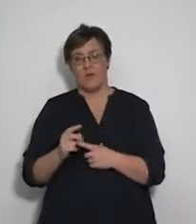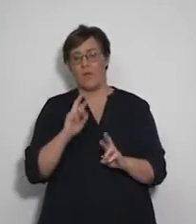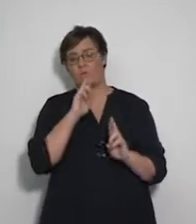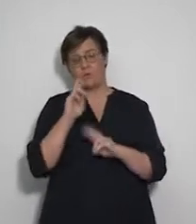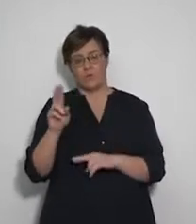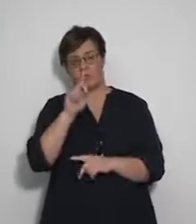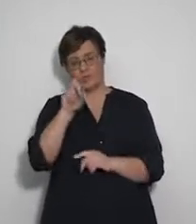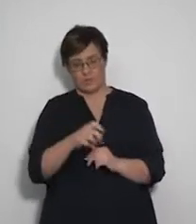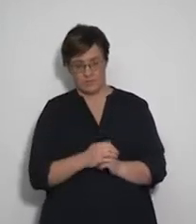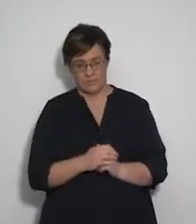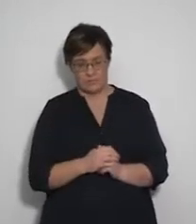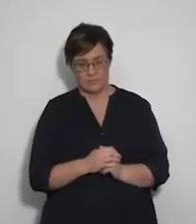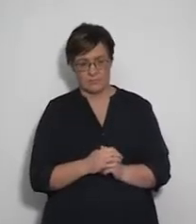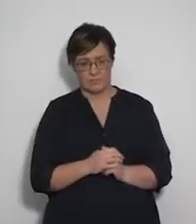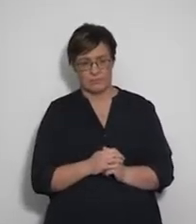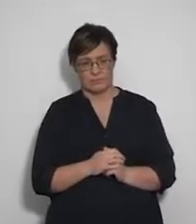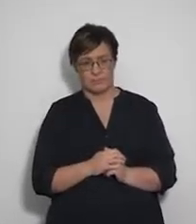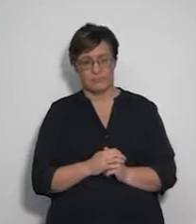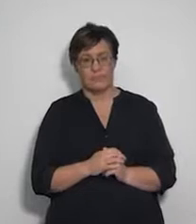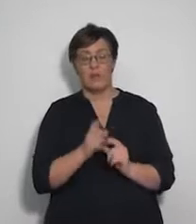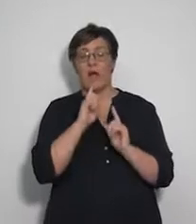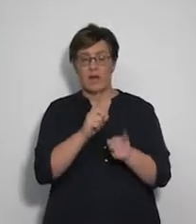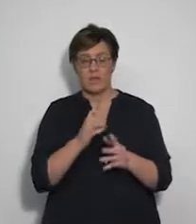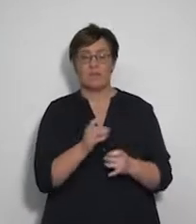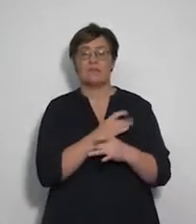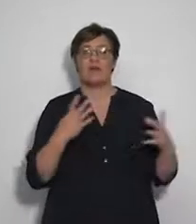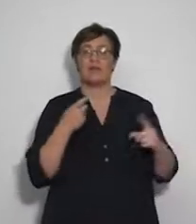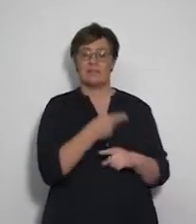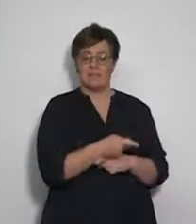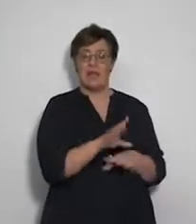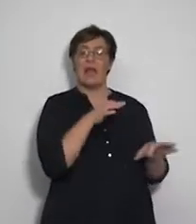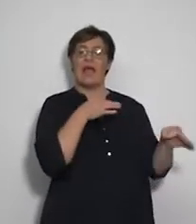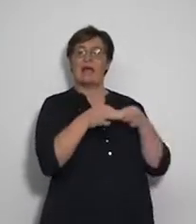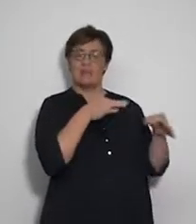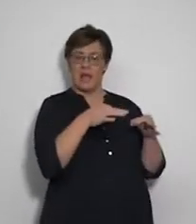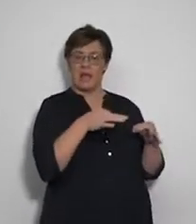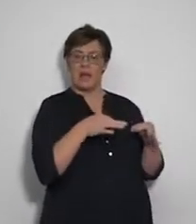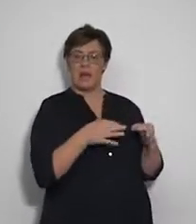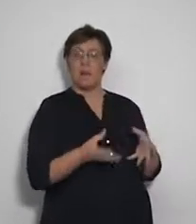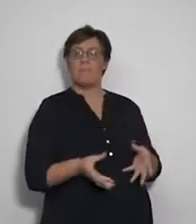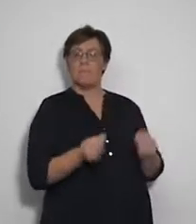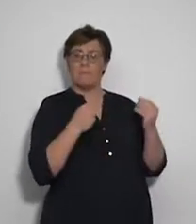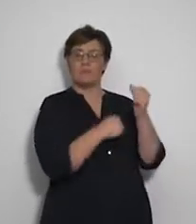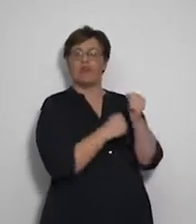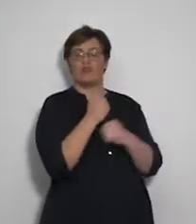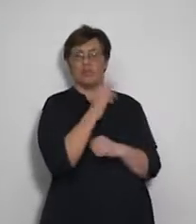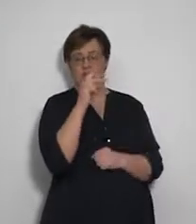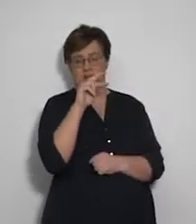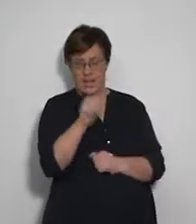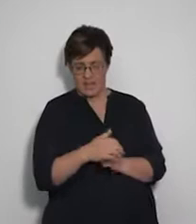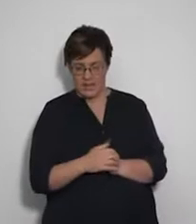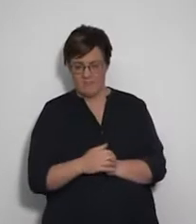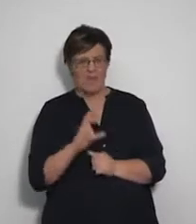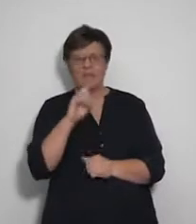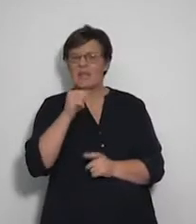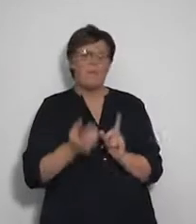a response to the question. So in your answer, you've got to start off with describing the location and the structure of DNA. So